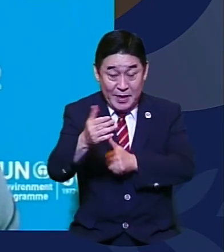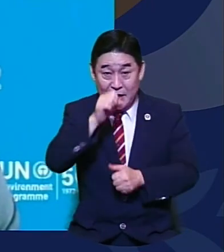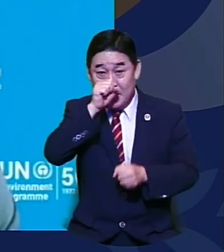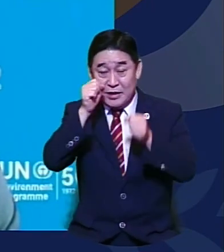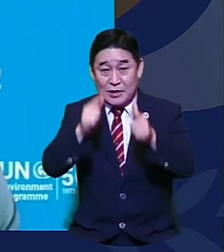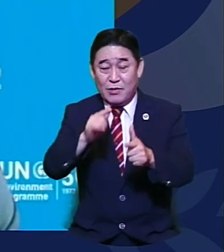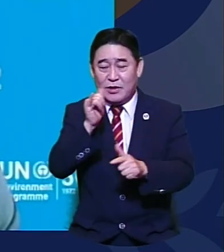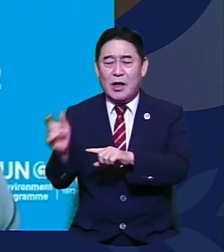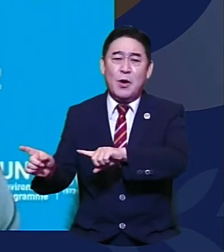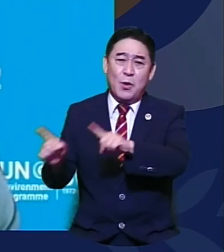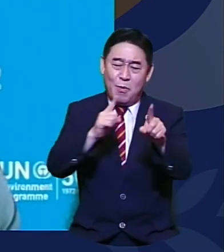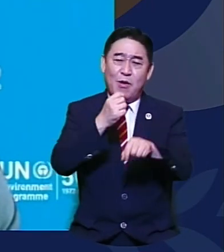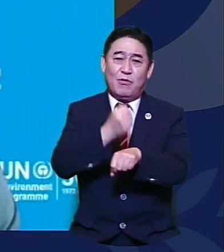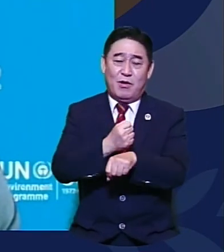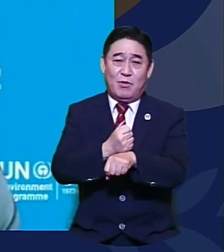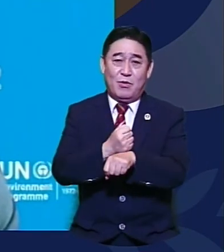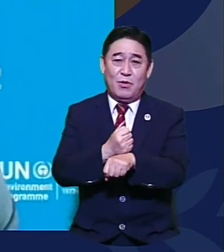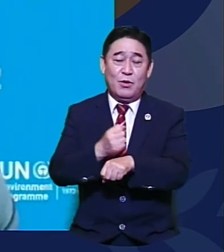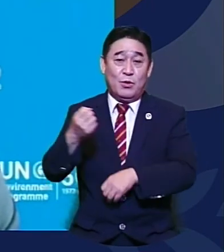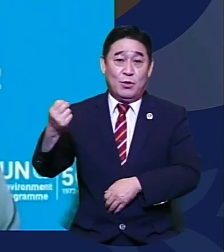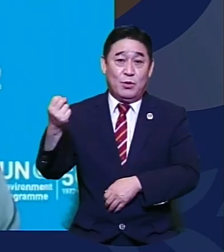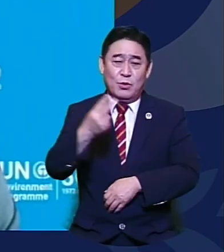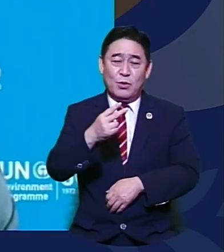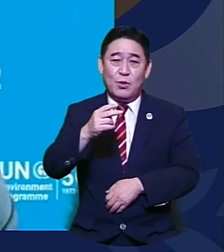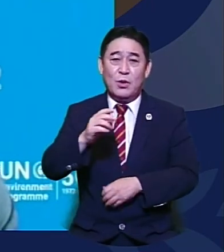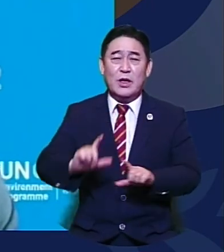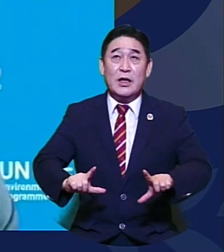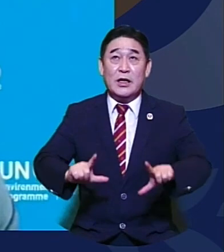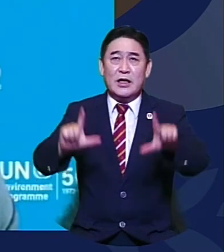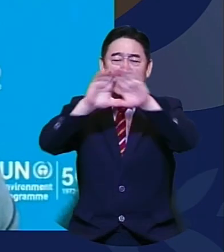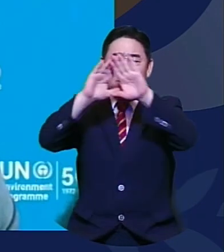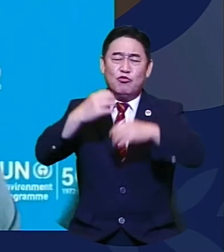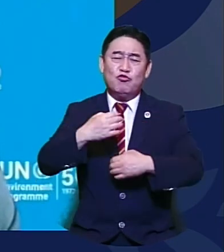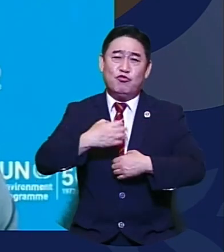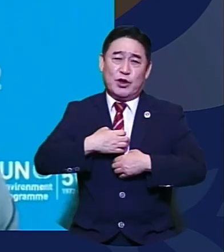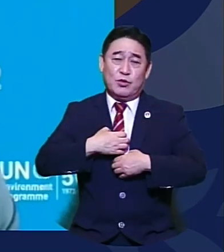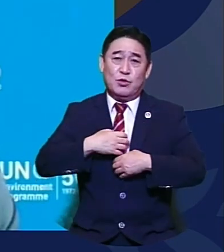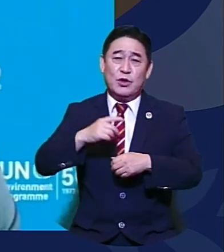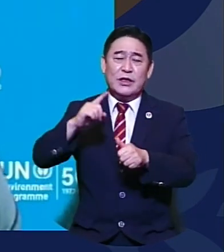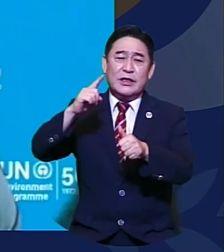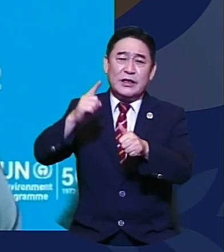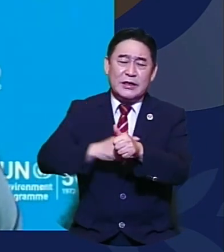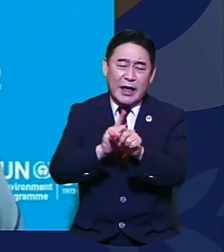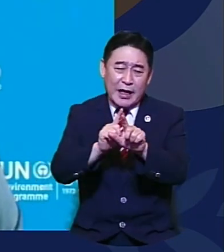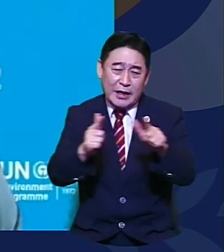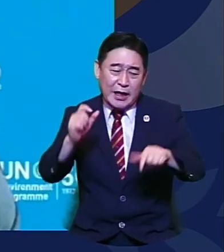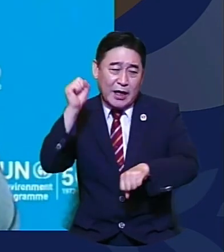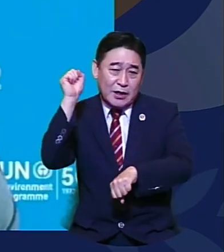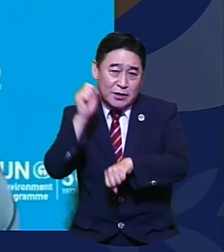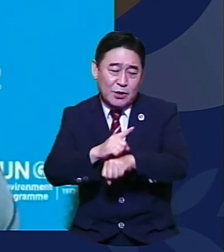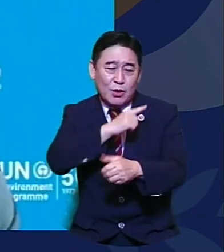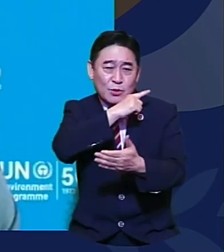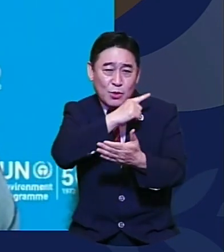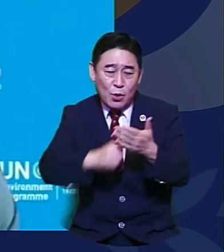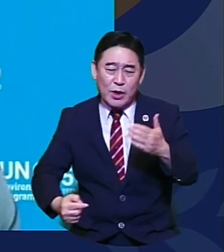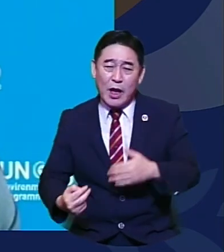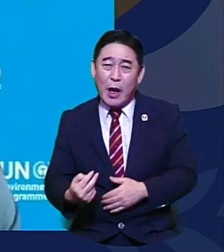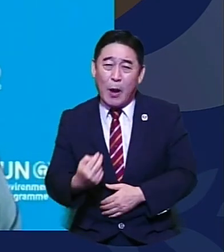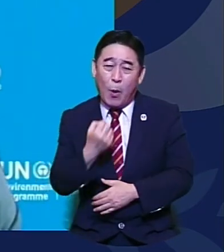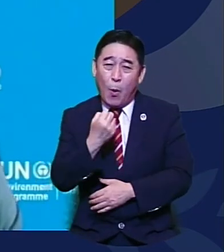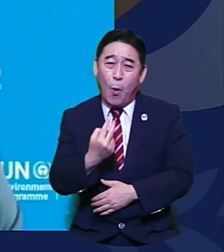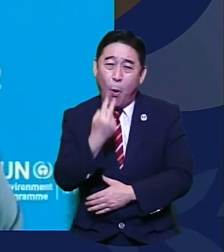also climate crisis, biodiversity loss, and the pollution, the planetary crisis, as UNEP calls